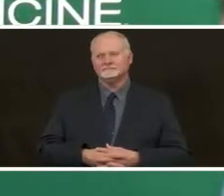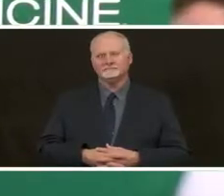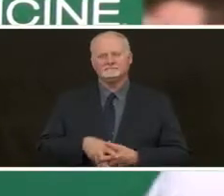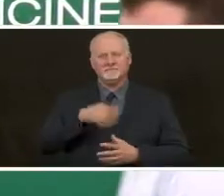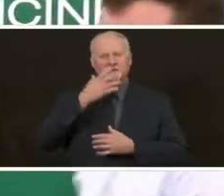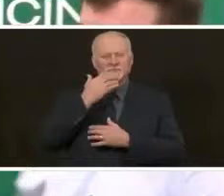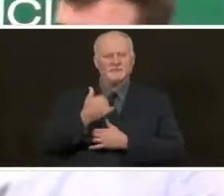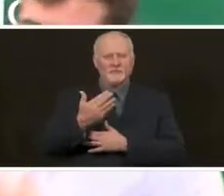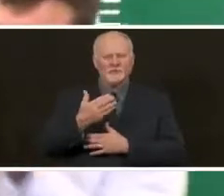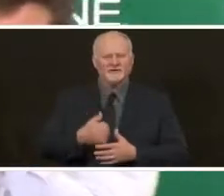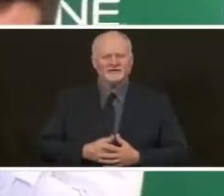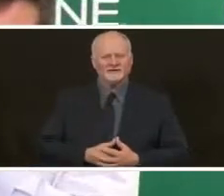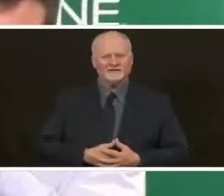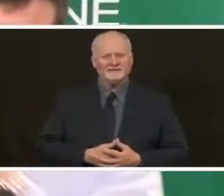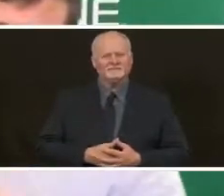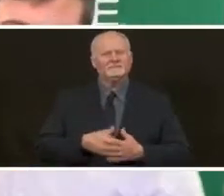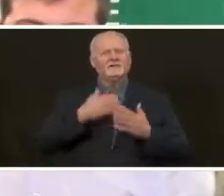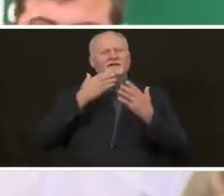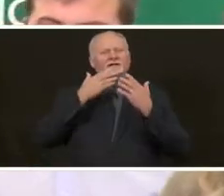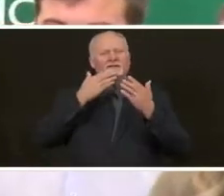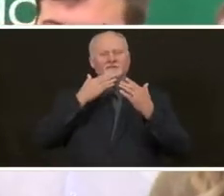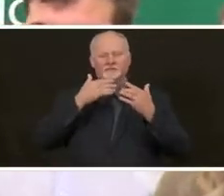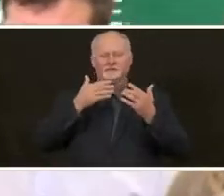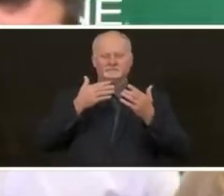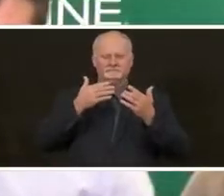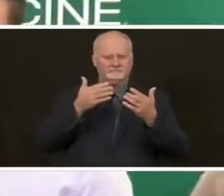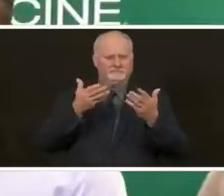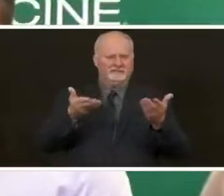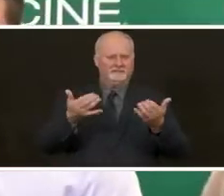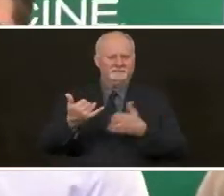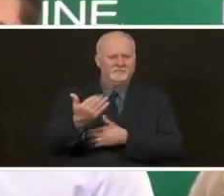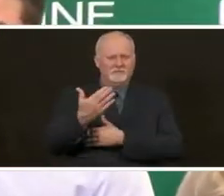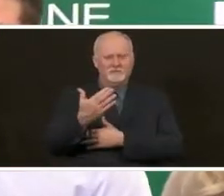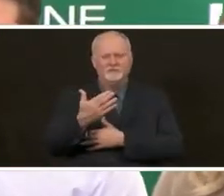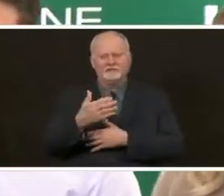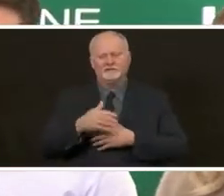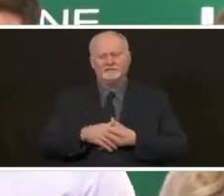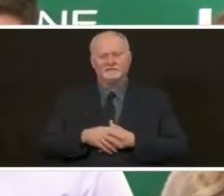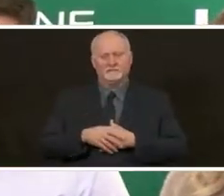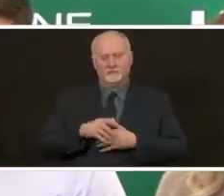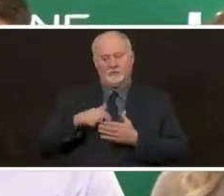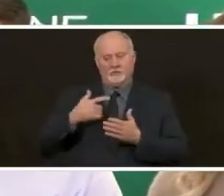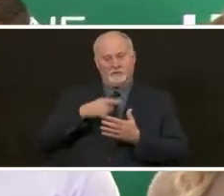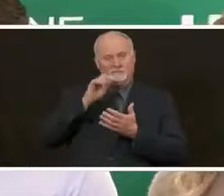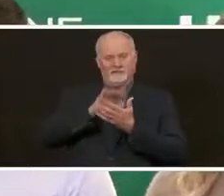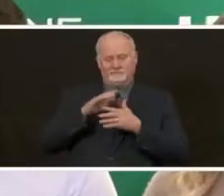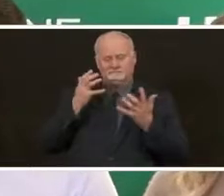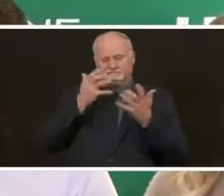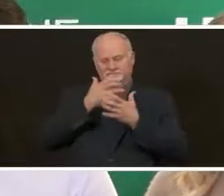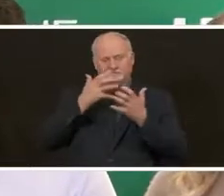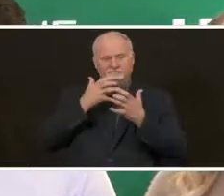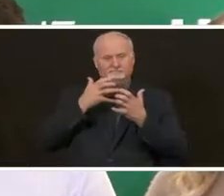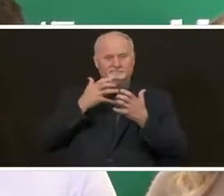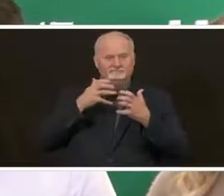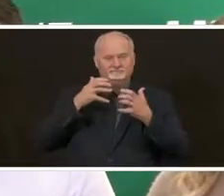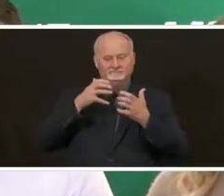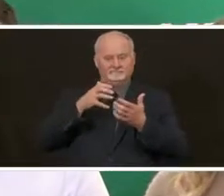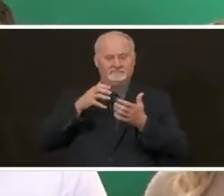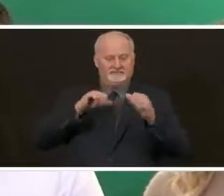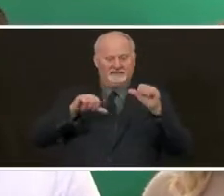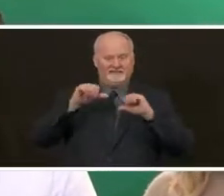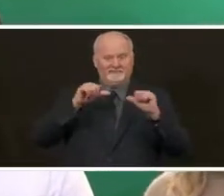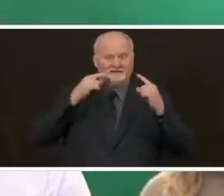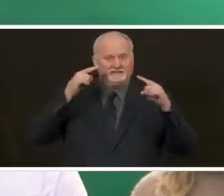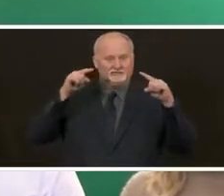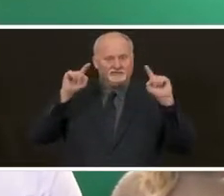Good morning. Thank you for being here today to learn about what we believe is a remarkable scientific achievement and to